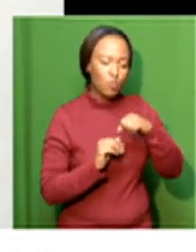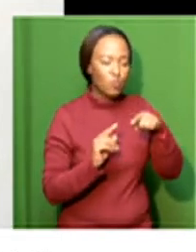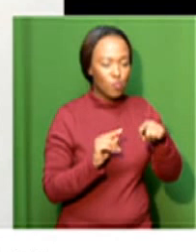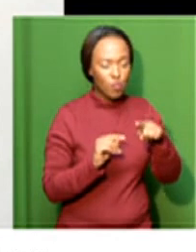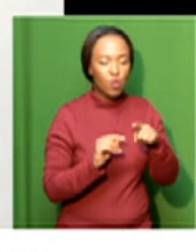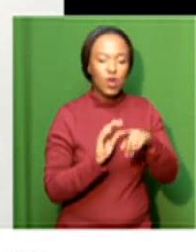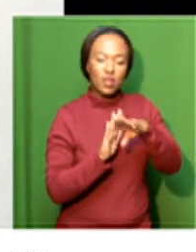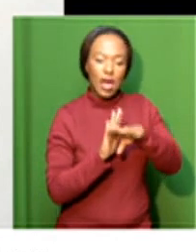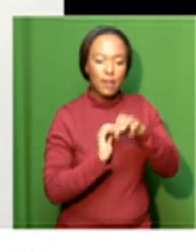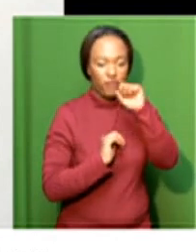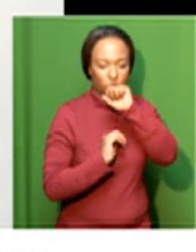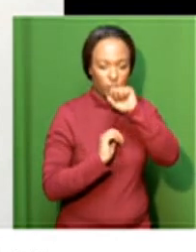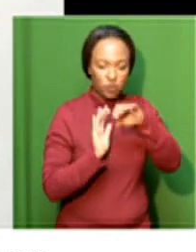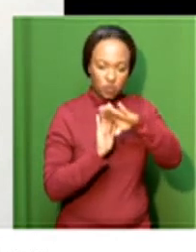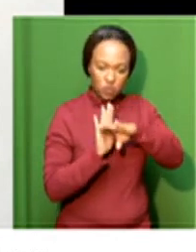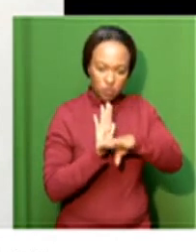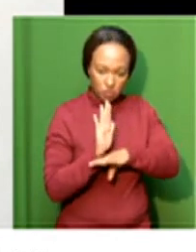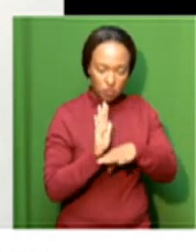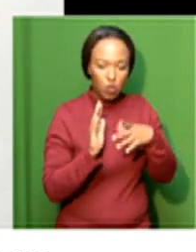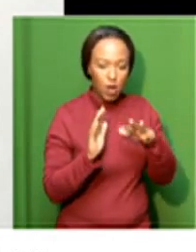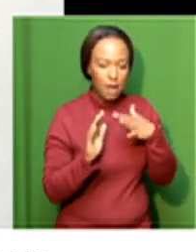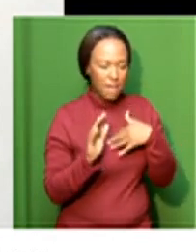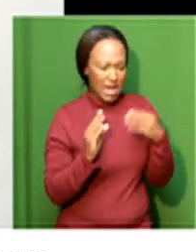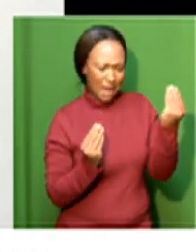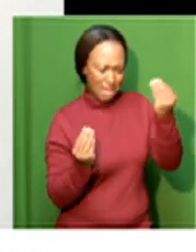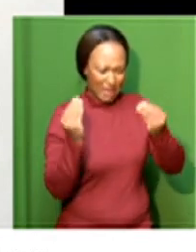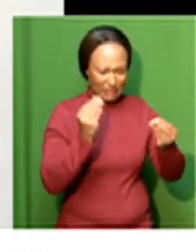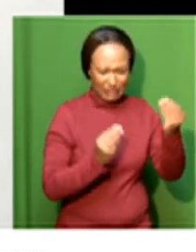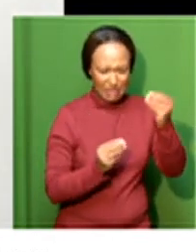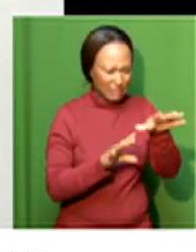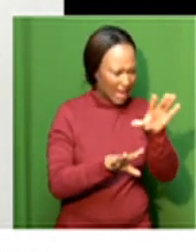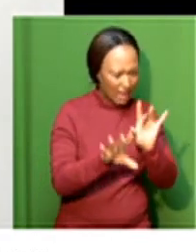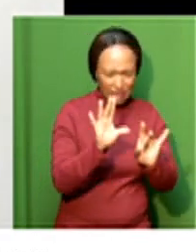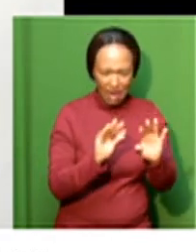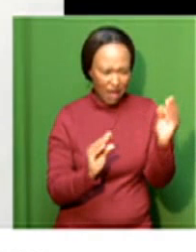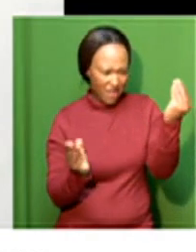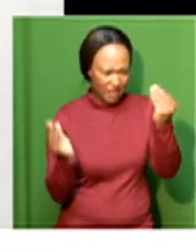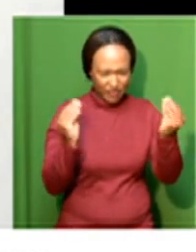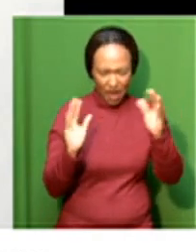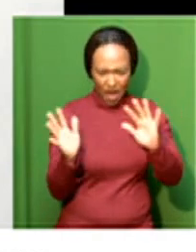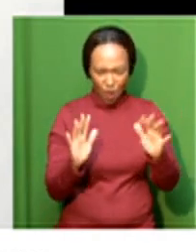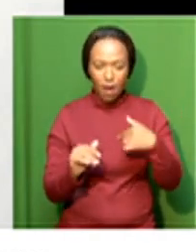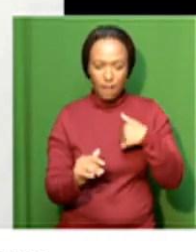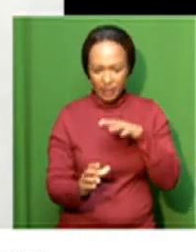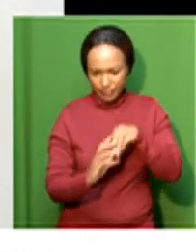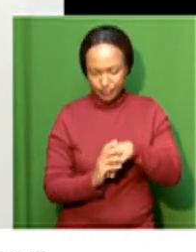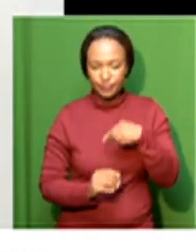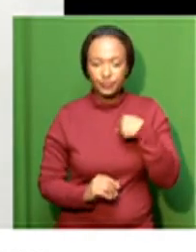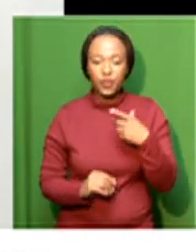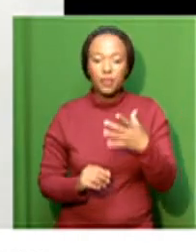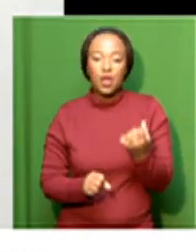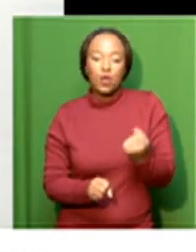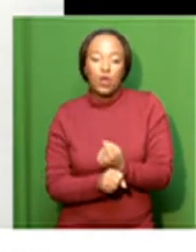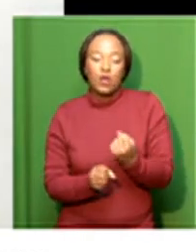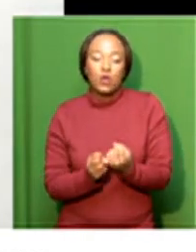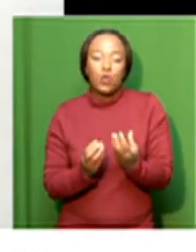was there in terms of mixing, the mastering, selection of features. I worked with two